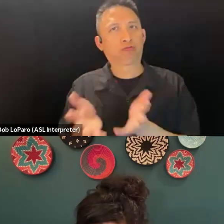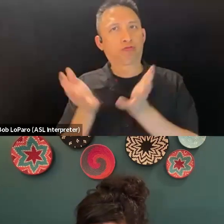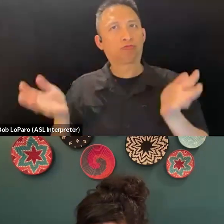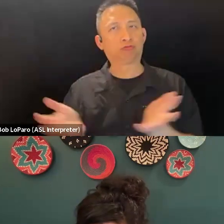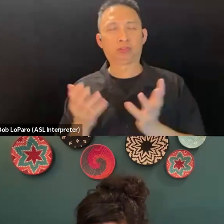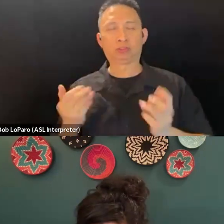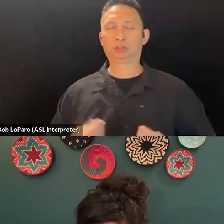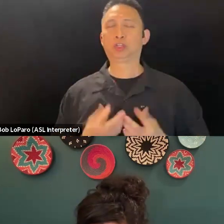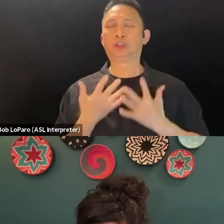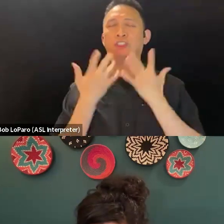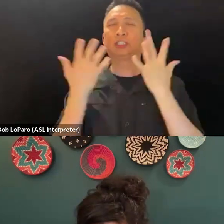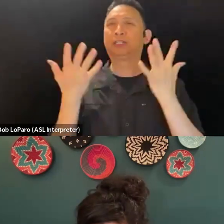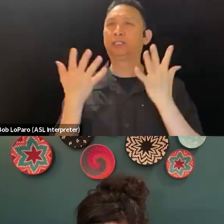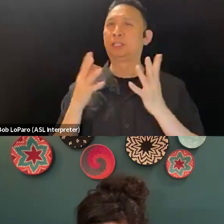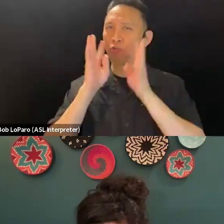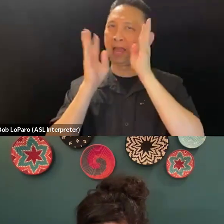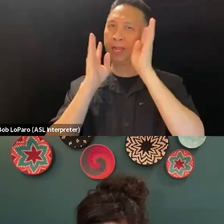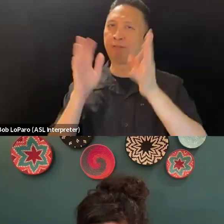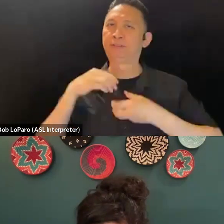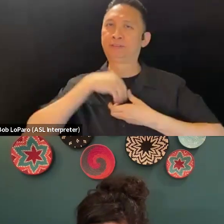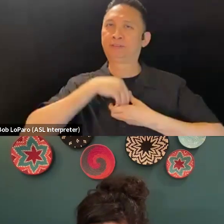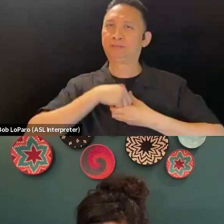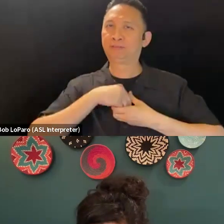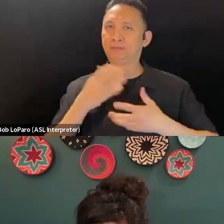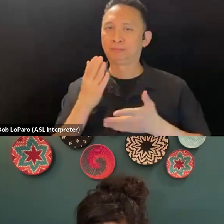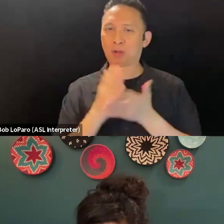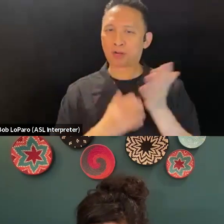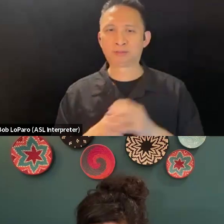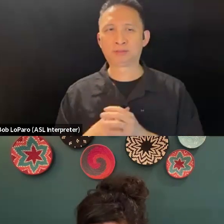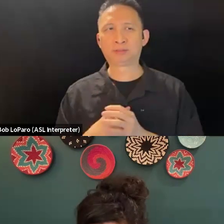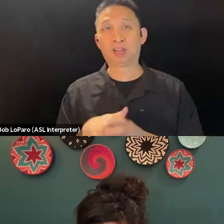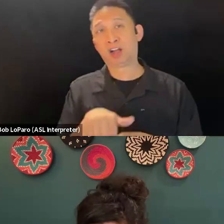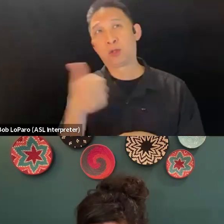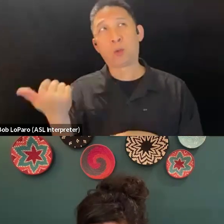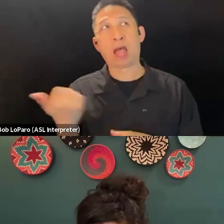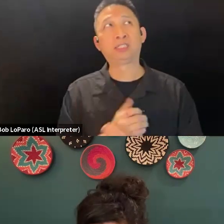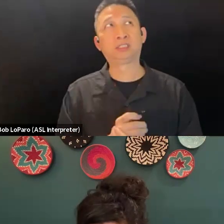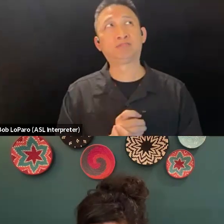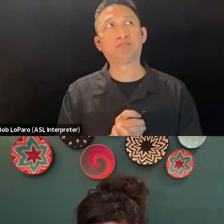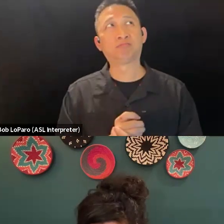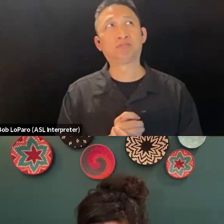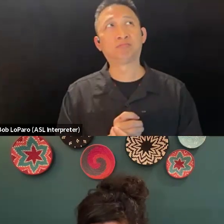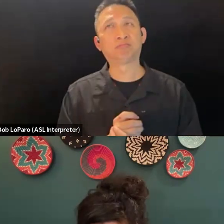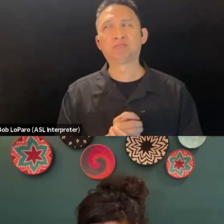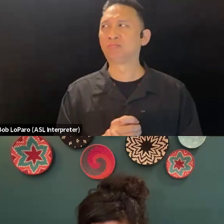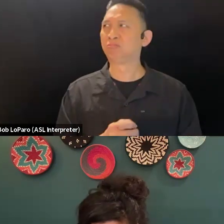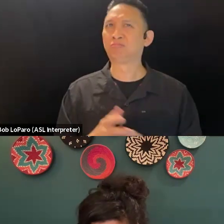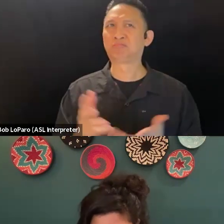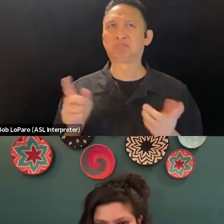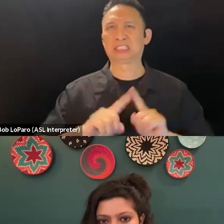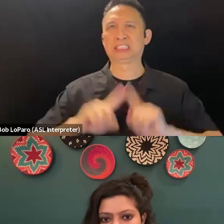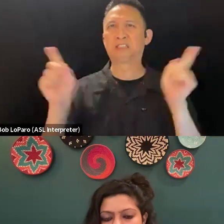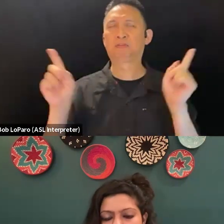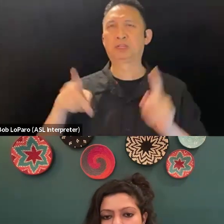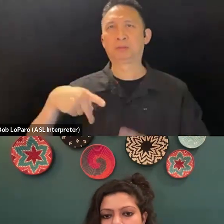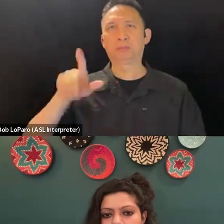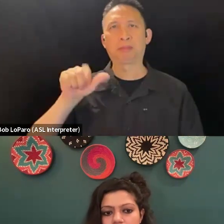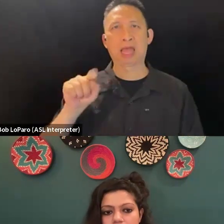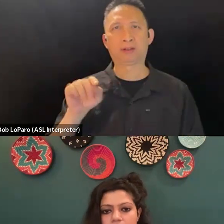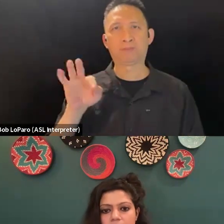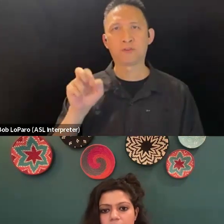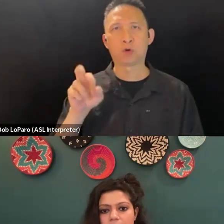just quickly dissipate it and invest it in your peers. Can I just add Wow. one thing